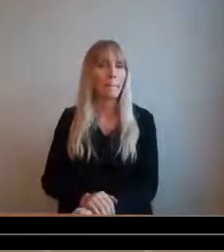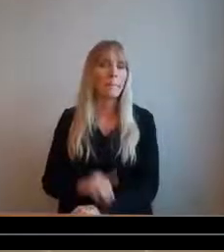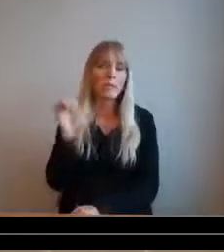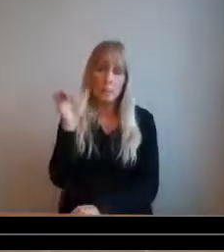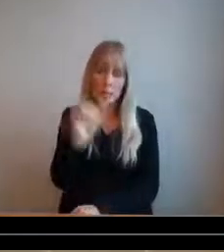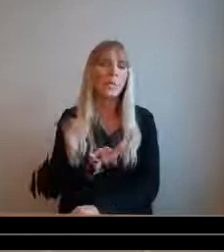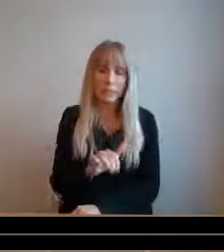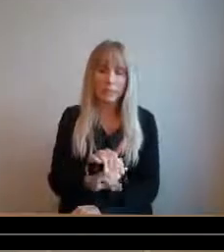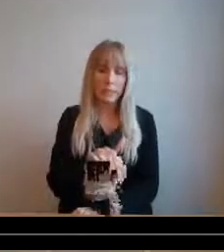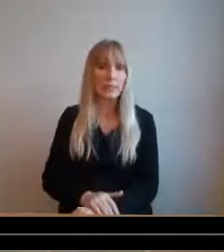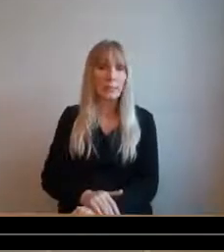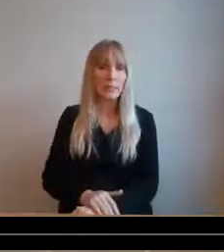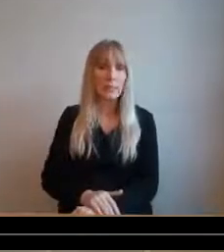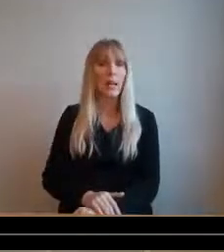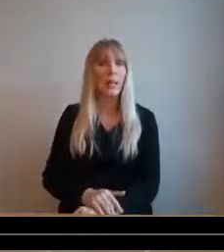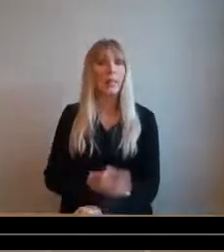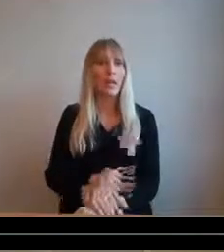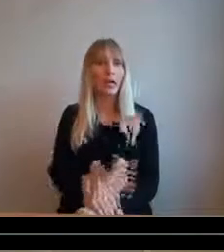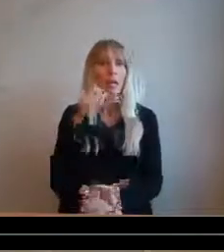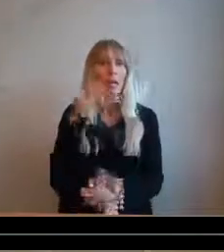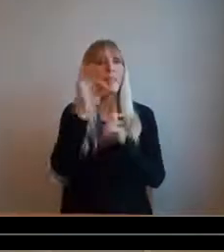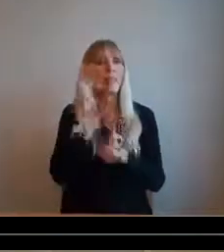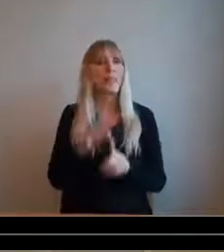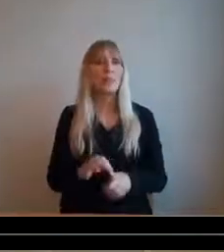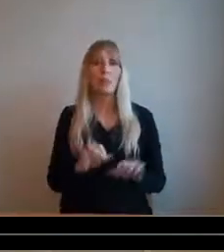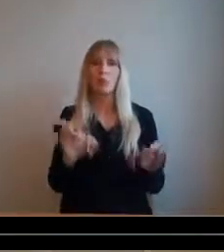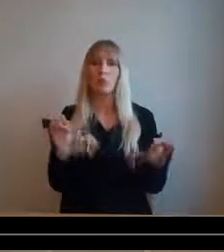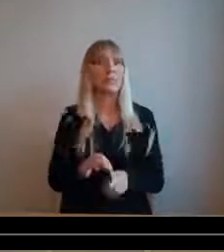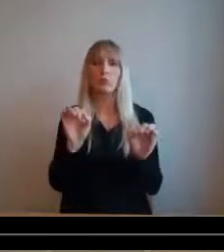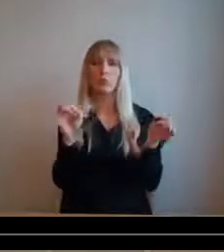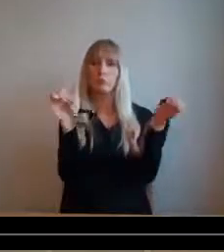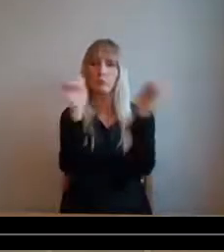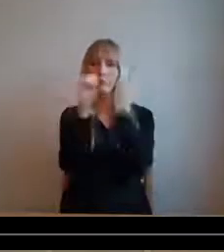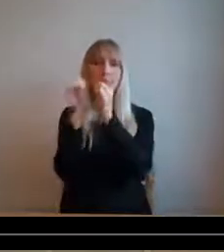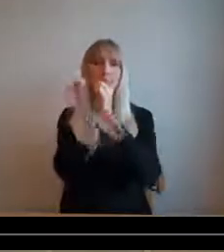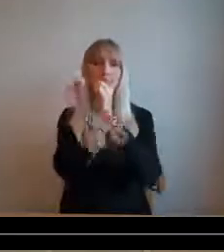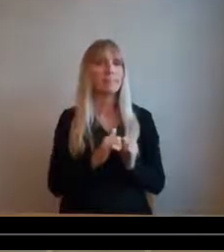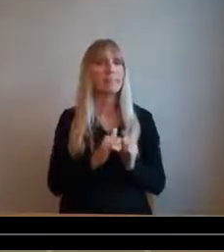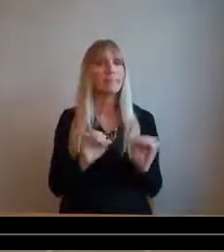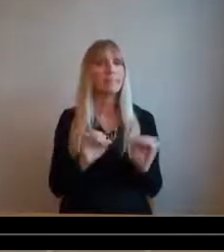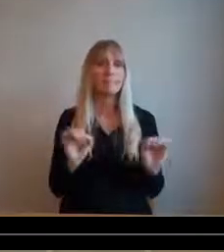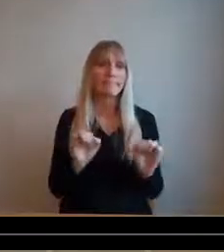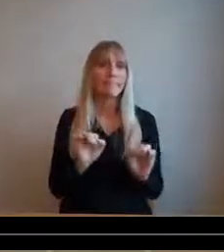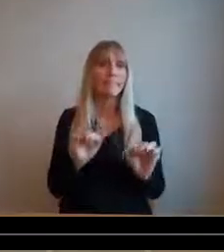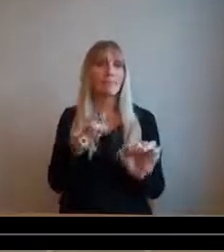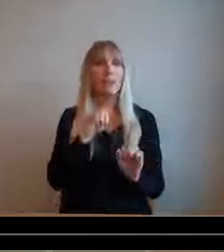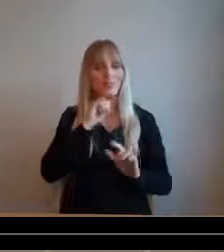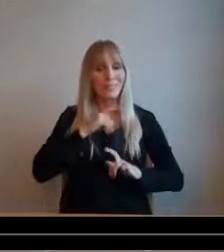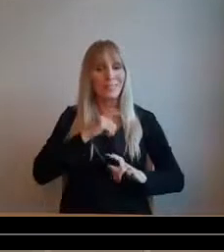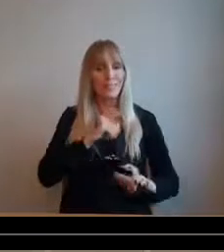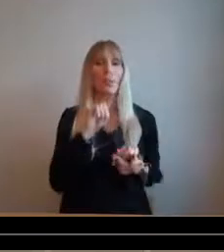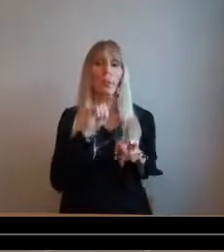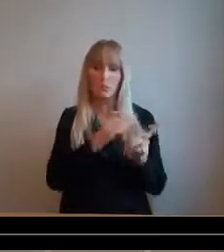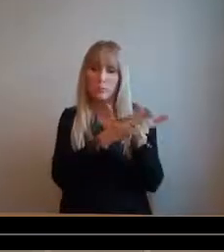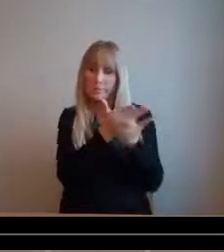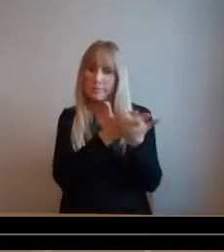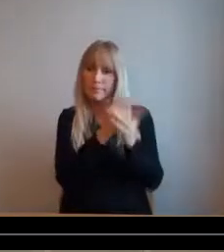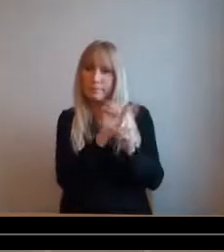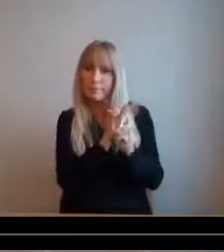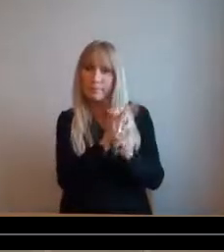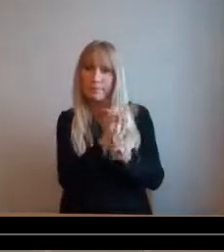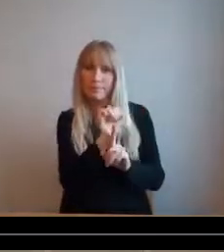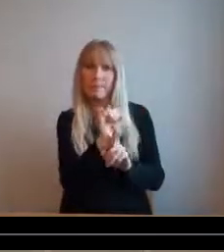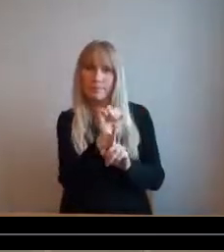I think that's right. There's some of the detail on this is perhaps still to be worked out, but we're continuing to keep that